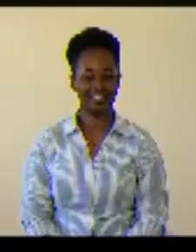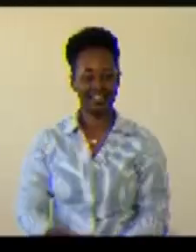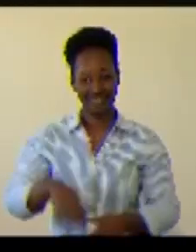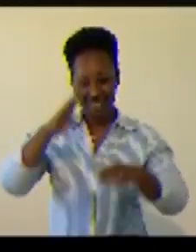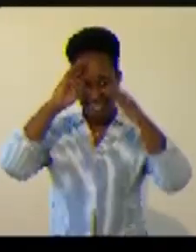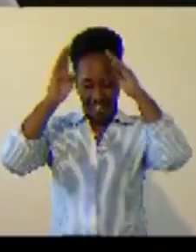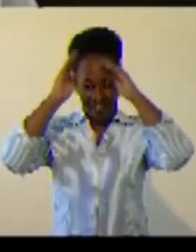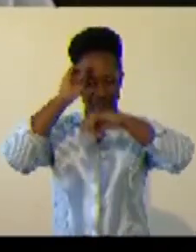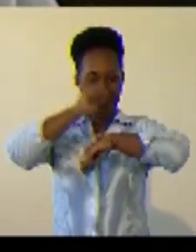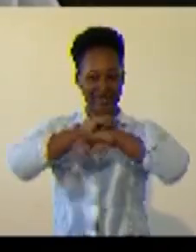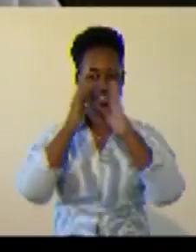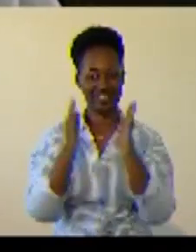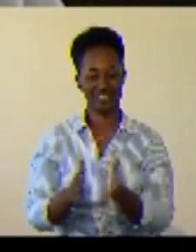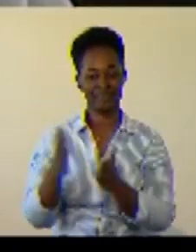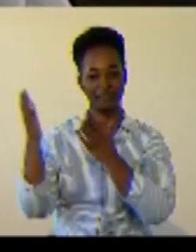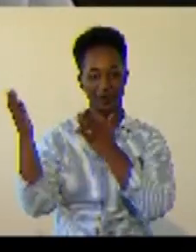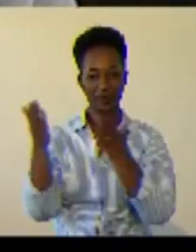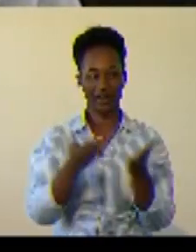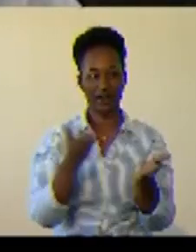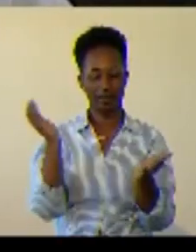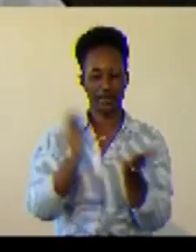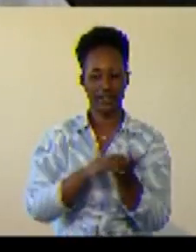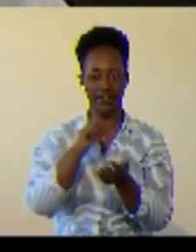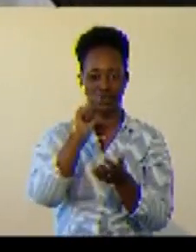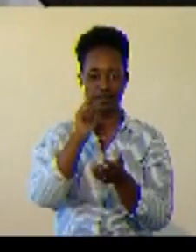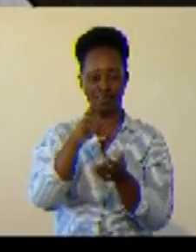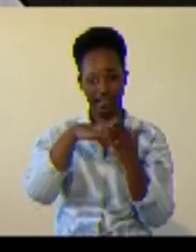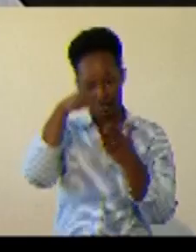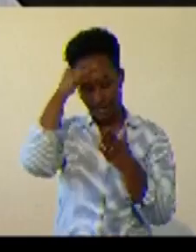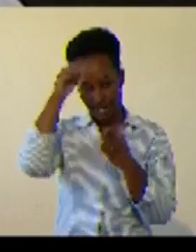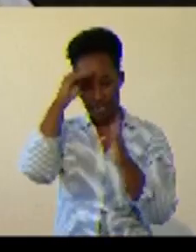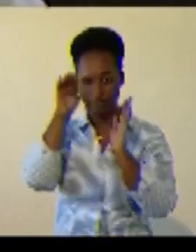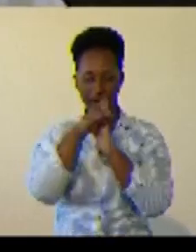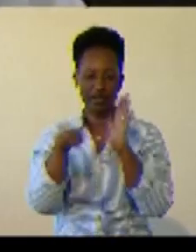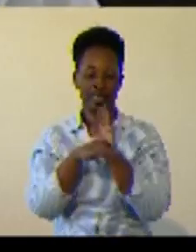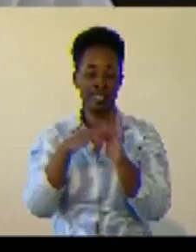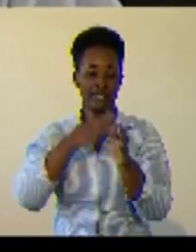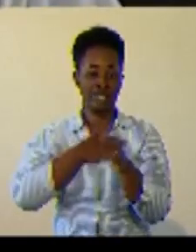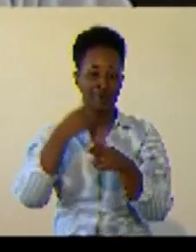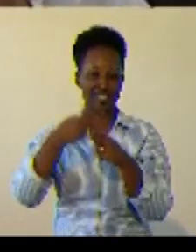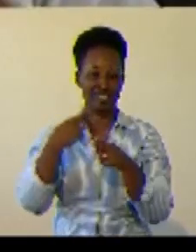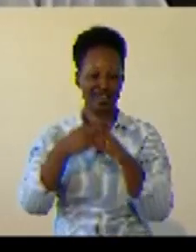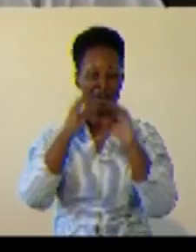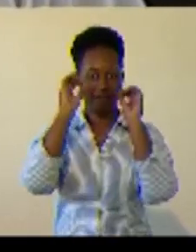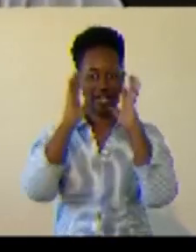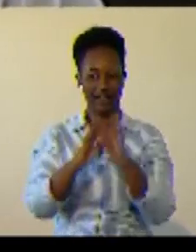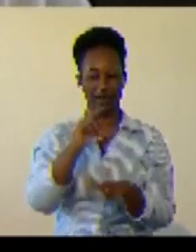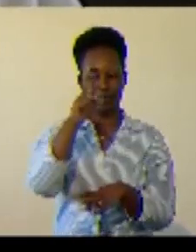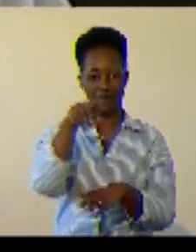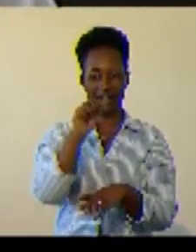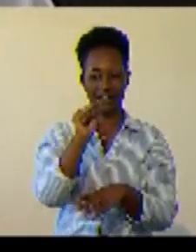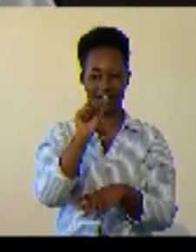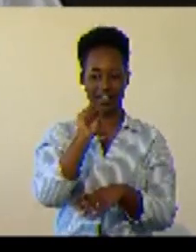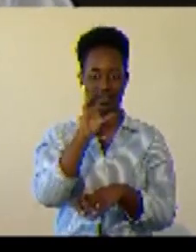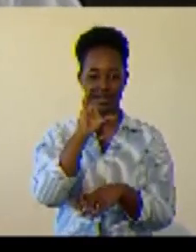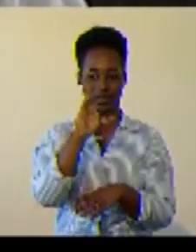Hello students, welcome again to the TV learning program. I'm teacher Pasco, and today I will be